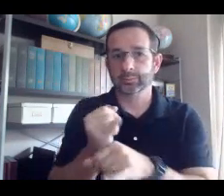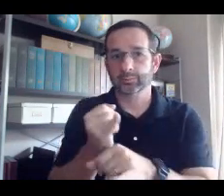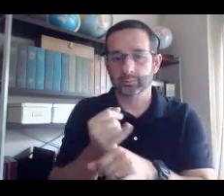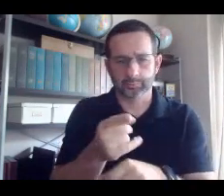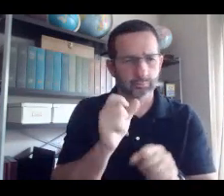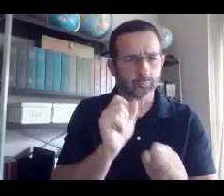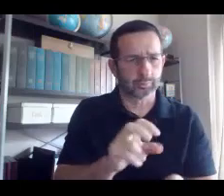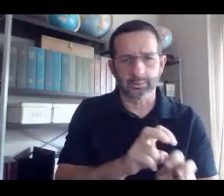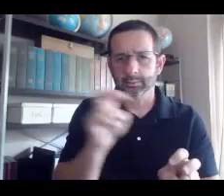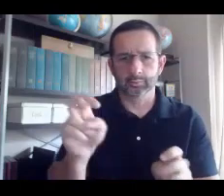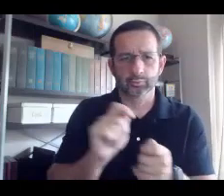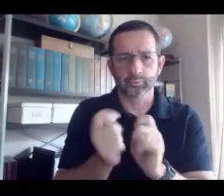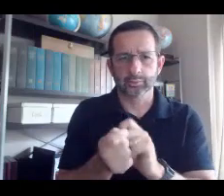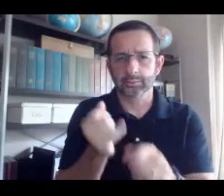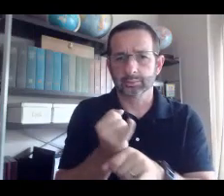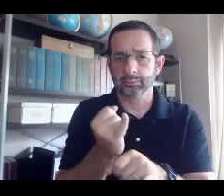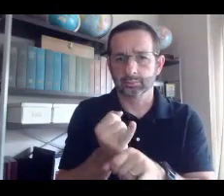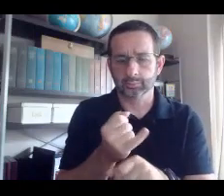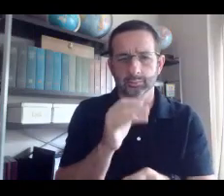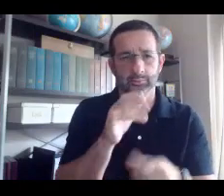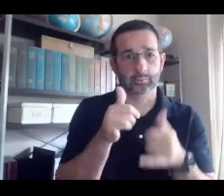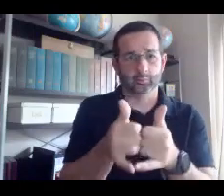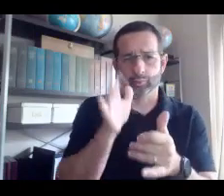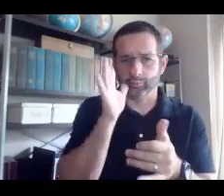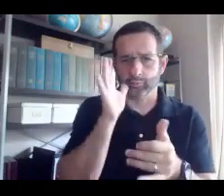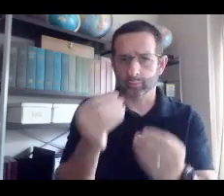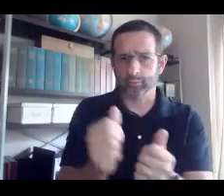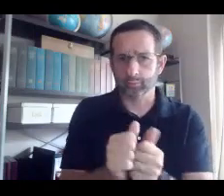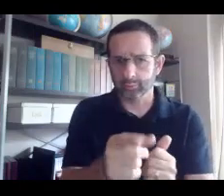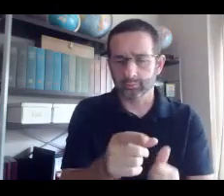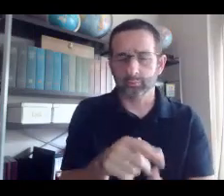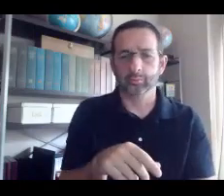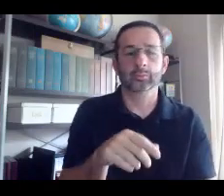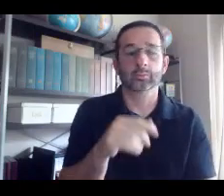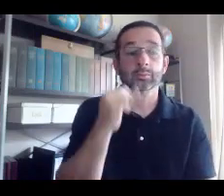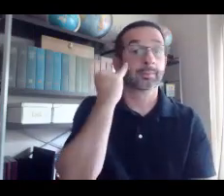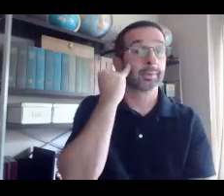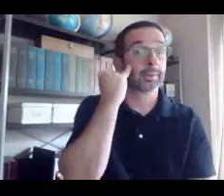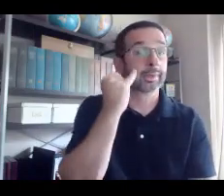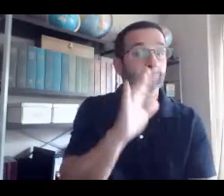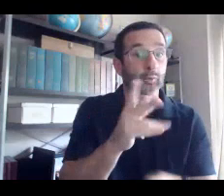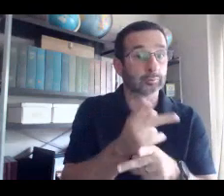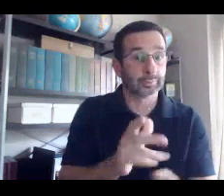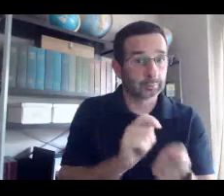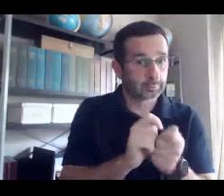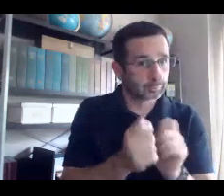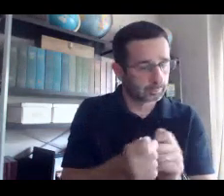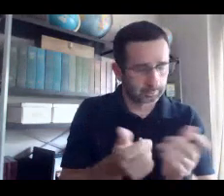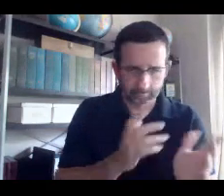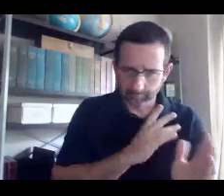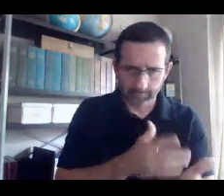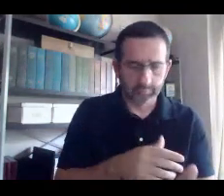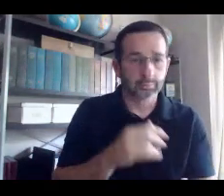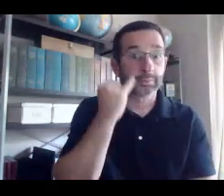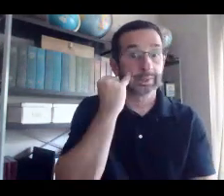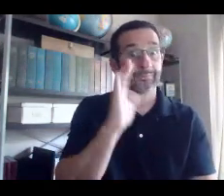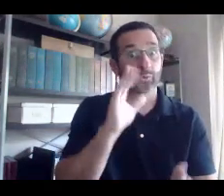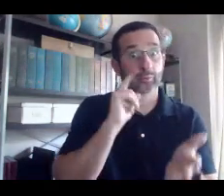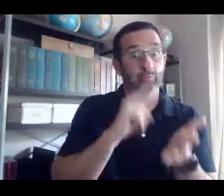position, a faculty position, perhaps at another institution, you can have a change of institution. Remember, the award is